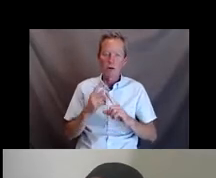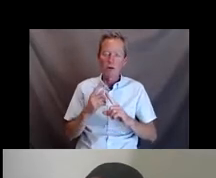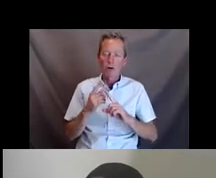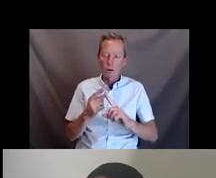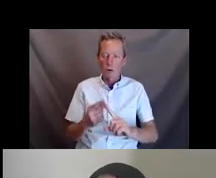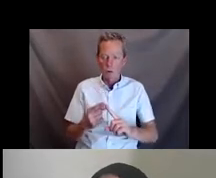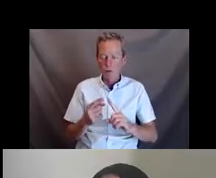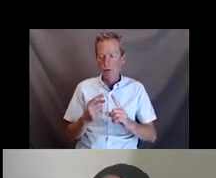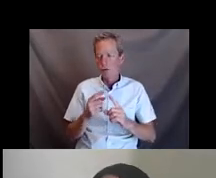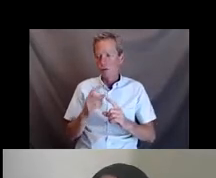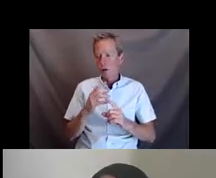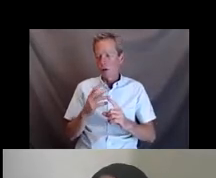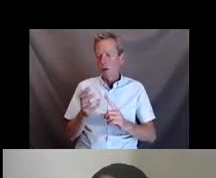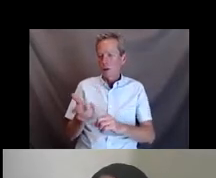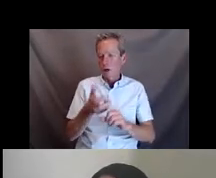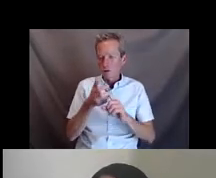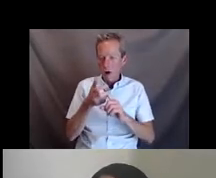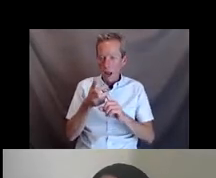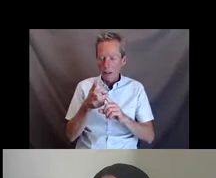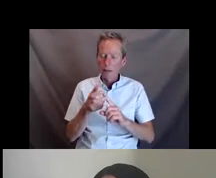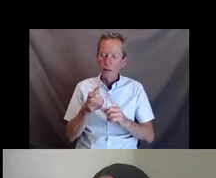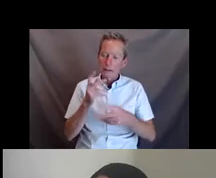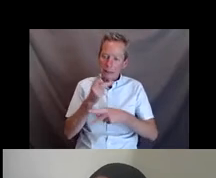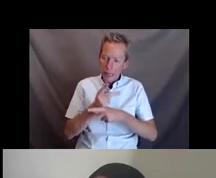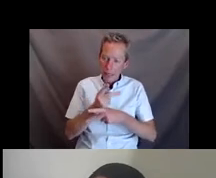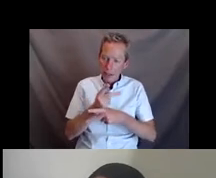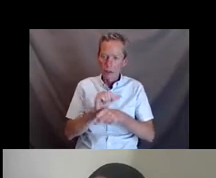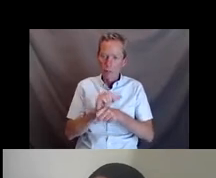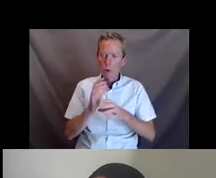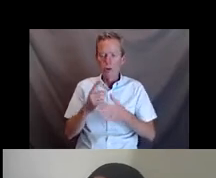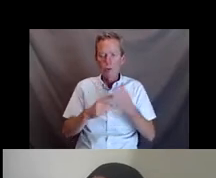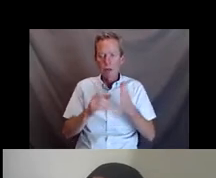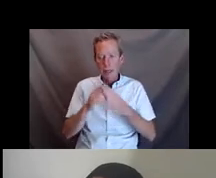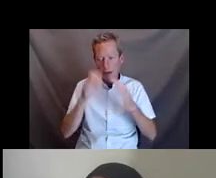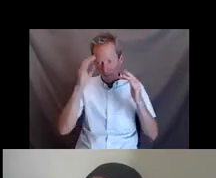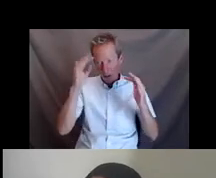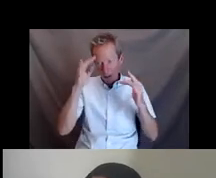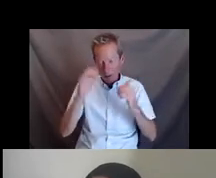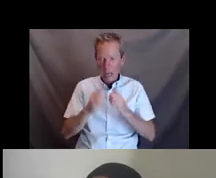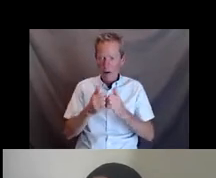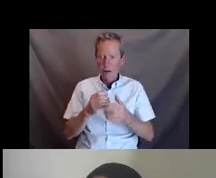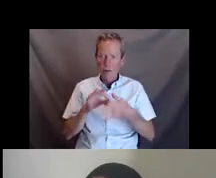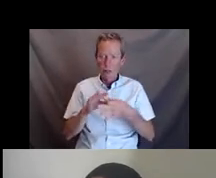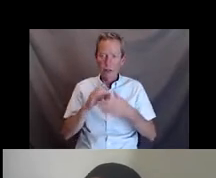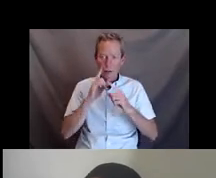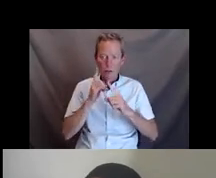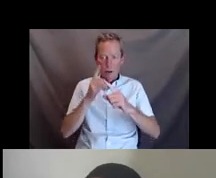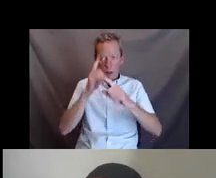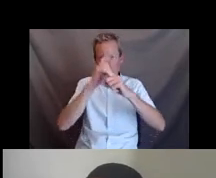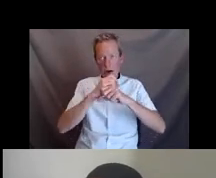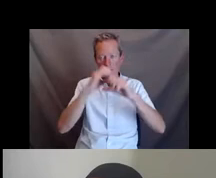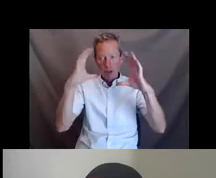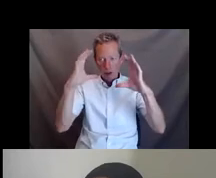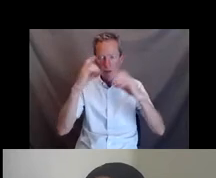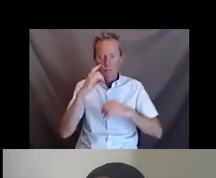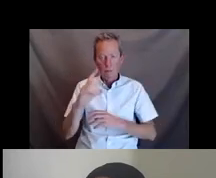our employees? What does that compensation philosophy have to do with our vision for our values such as